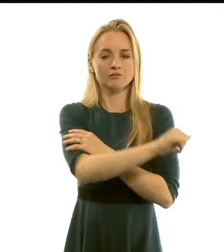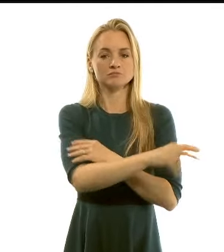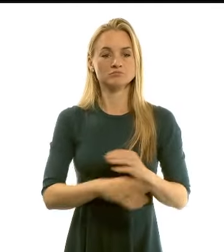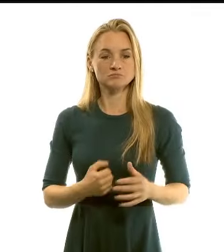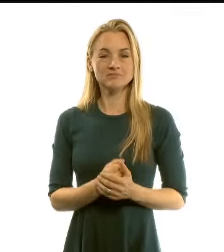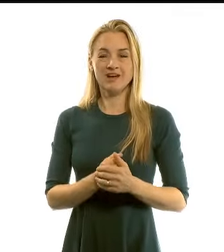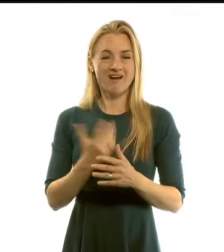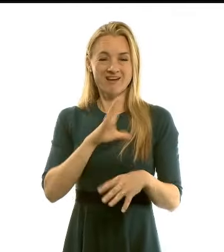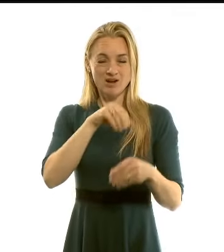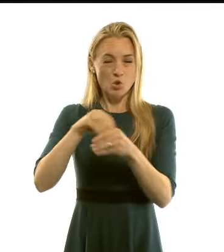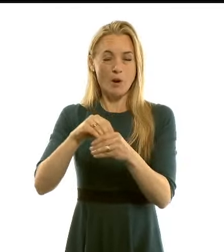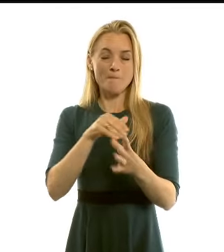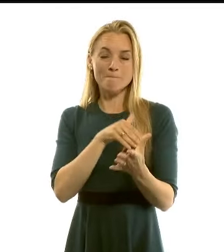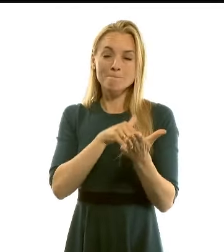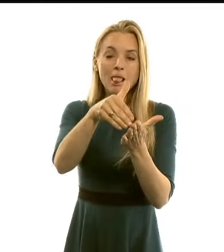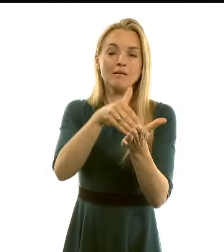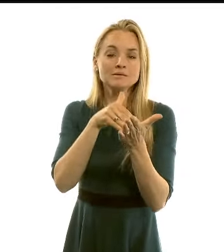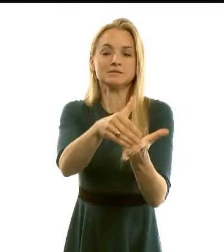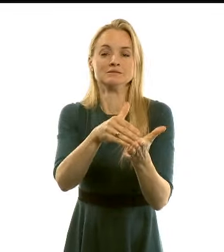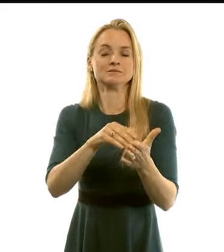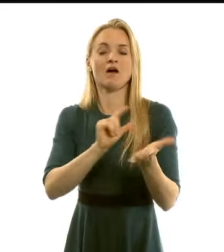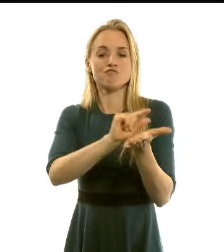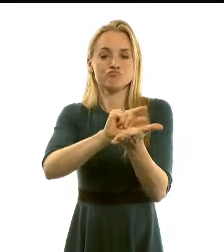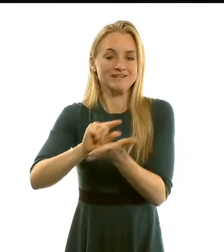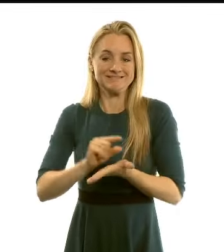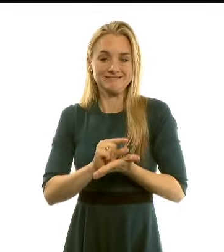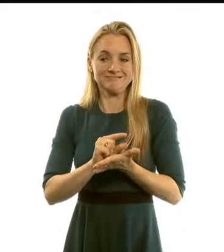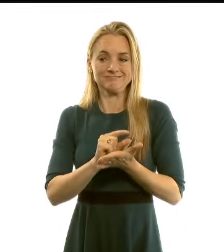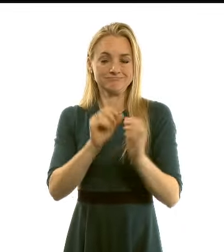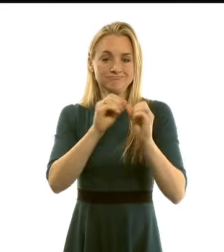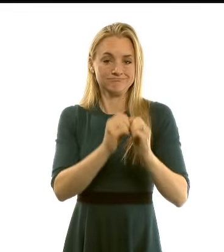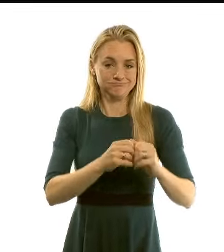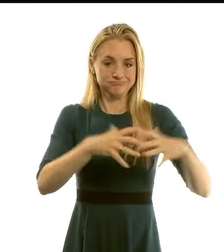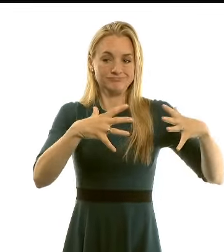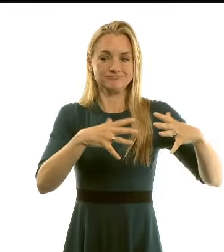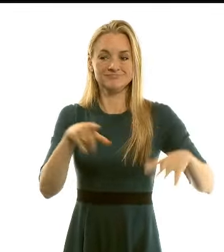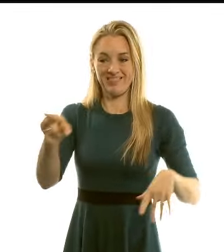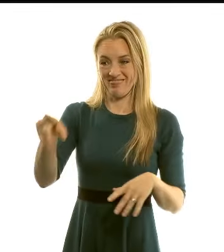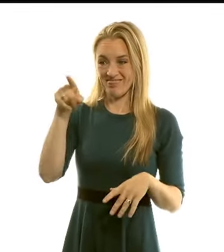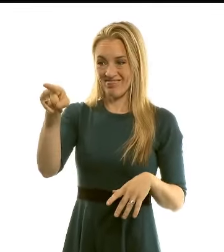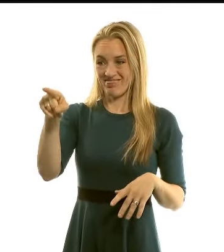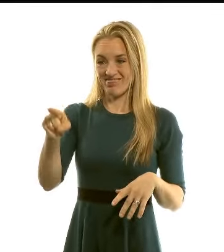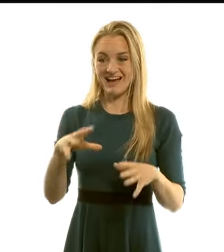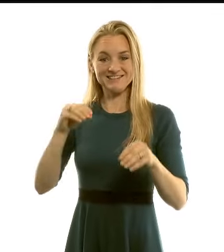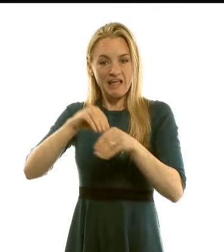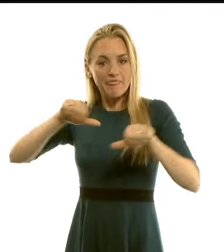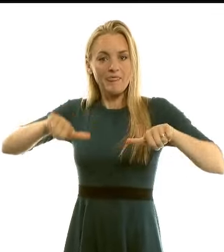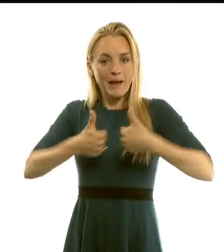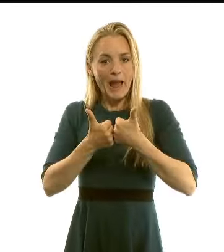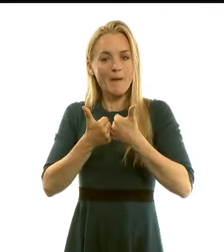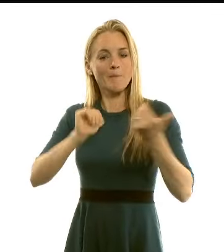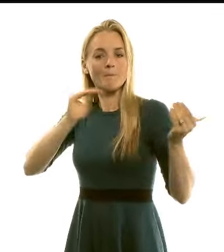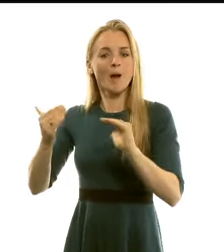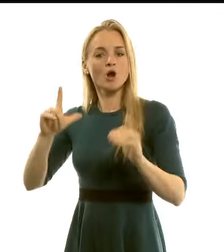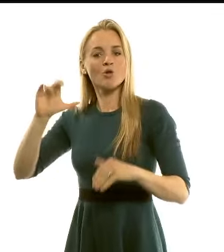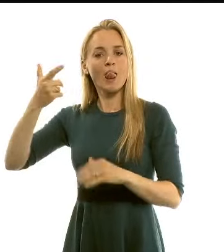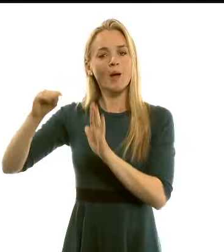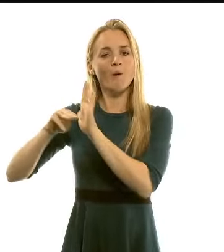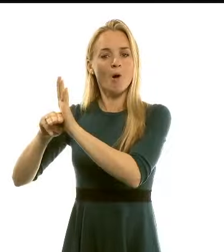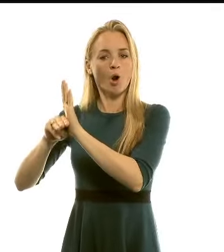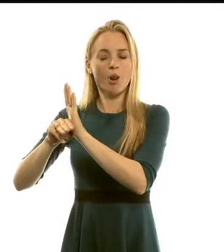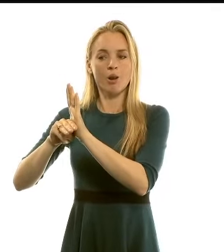scale, this is the Republic Venator in-game compared to the LEGO model. I mean, look at the size of that thing. Now, that